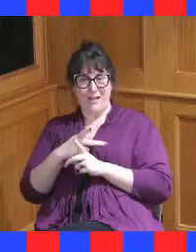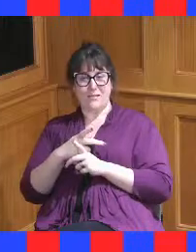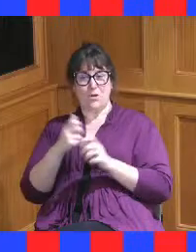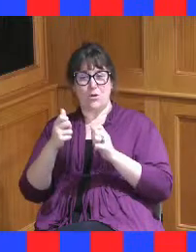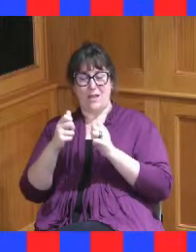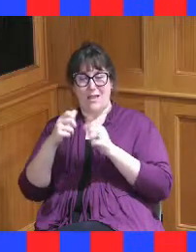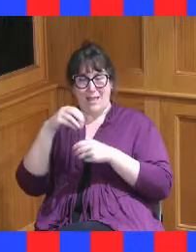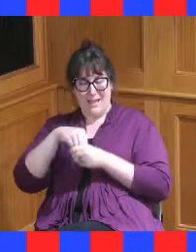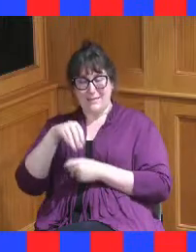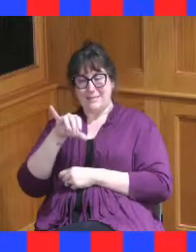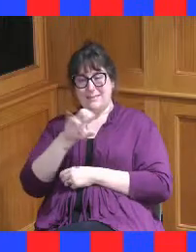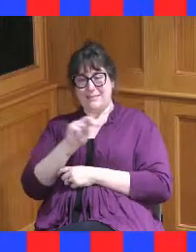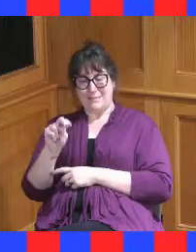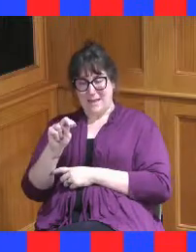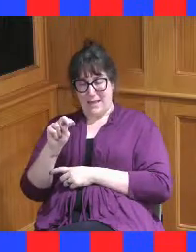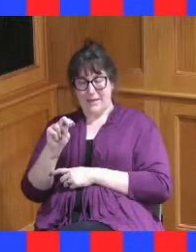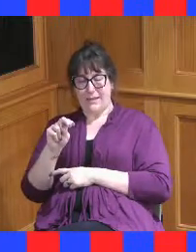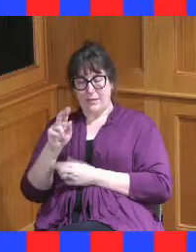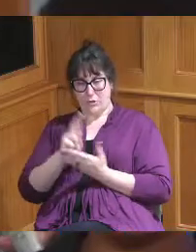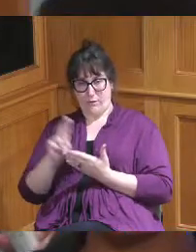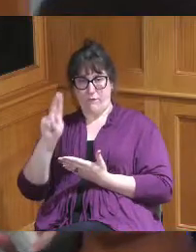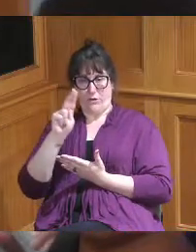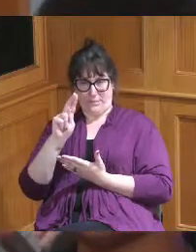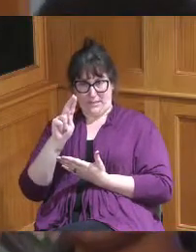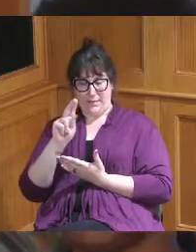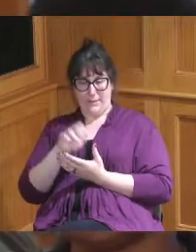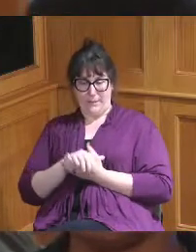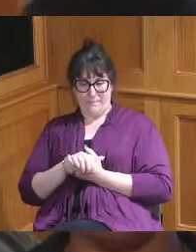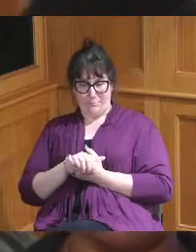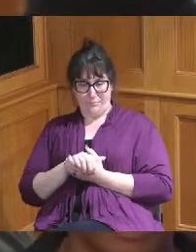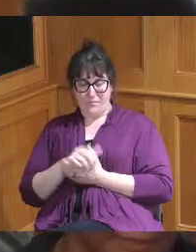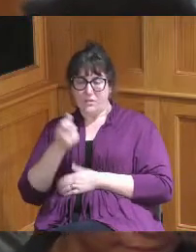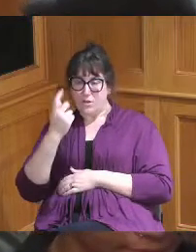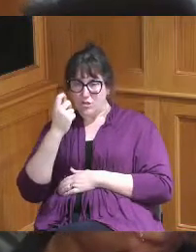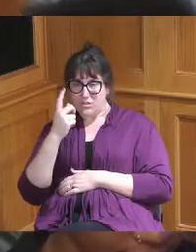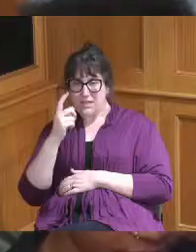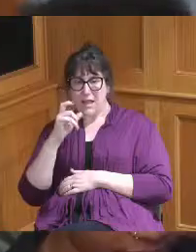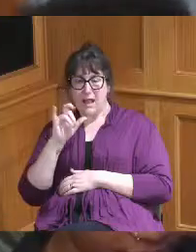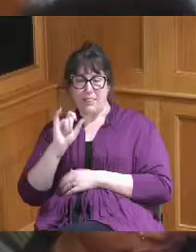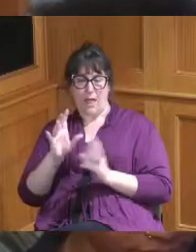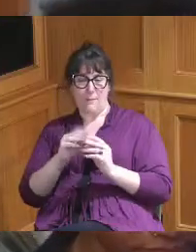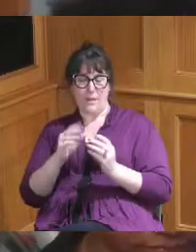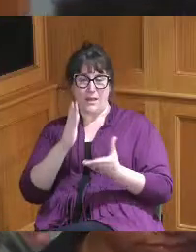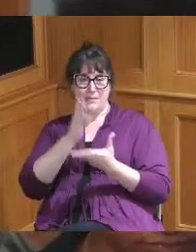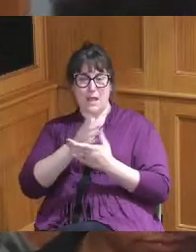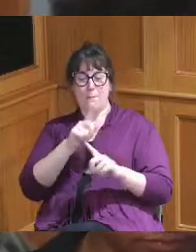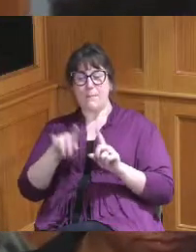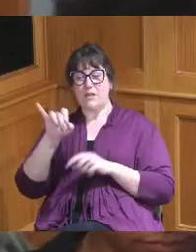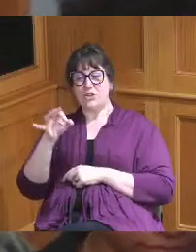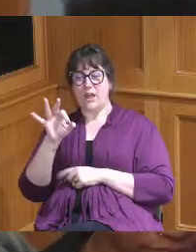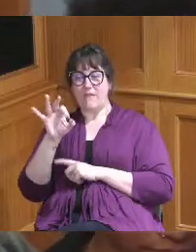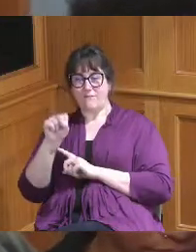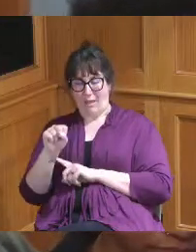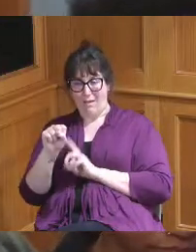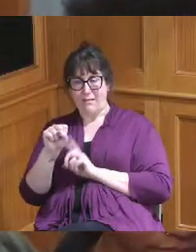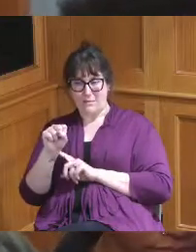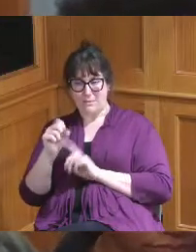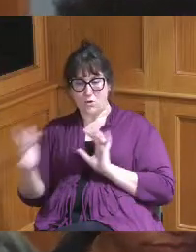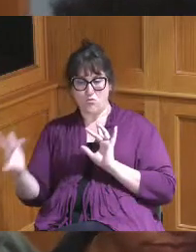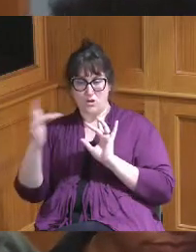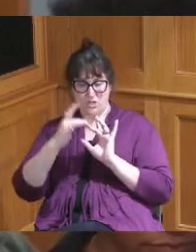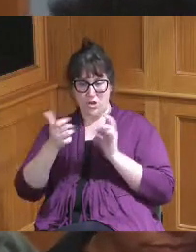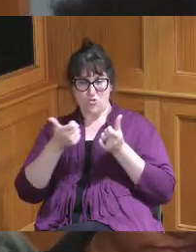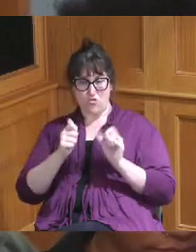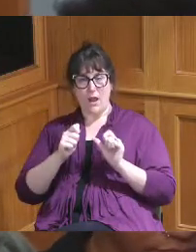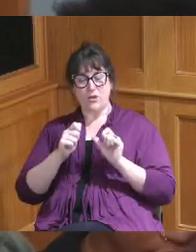at that time. When the COVID restrictions hit, the meetings stopped, but back in 2022, JFS reached out to Jay to restart the Youth Advisory